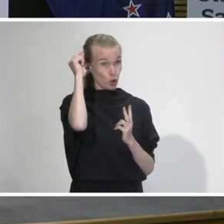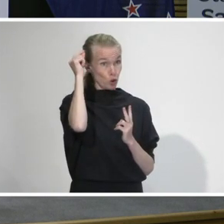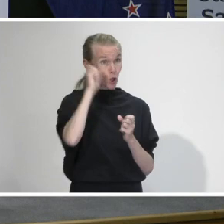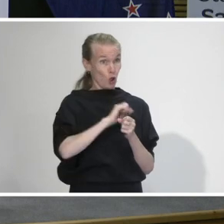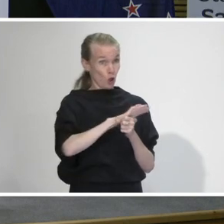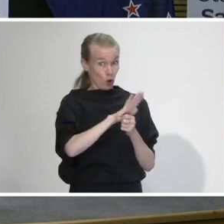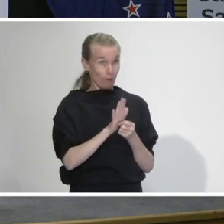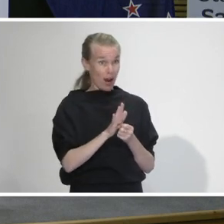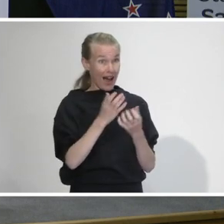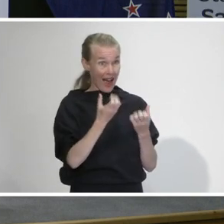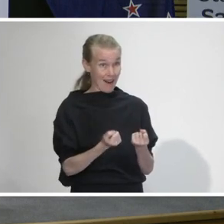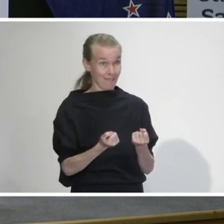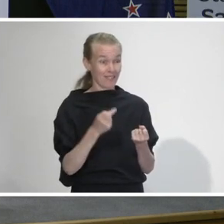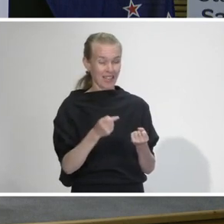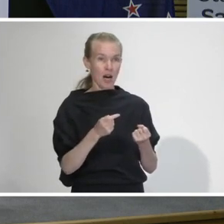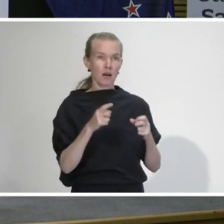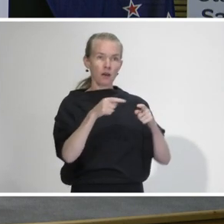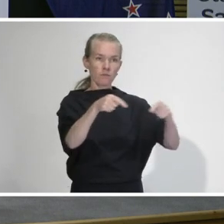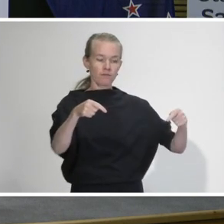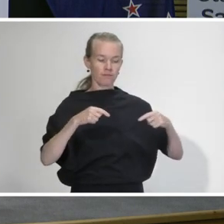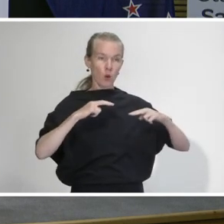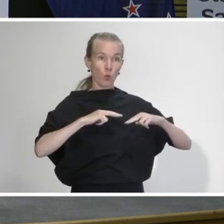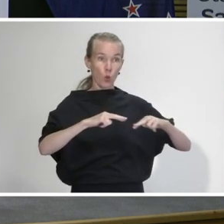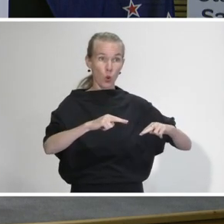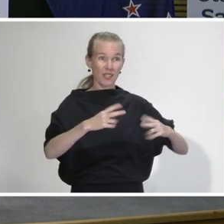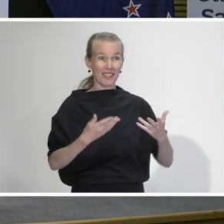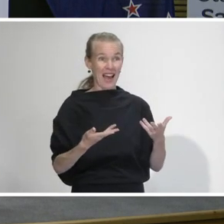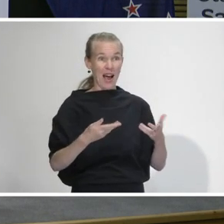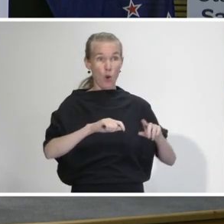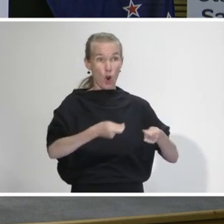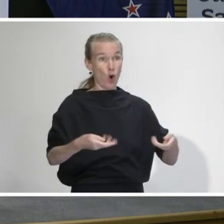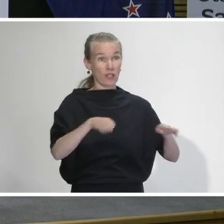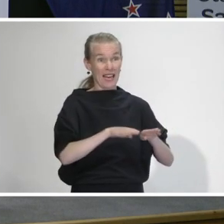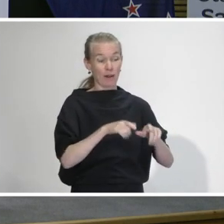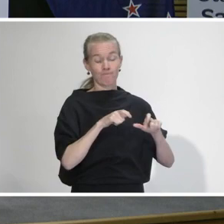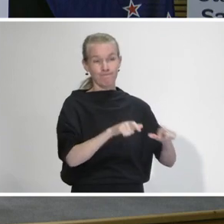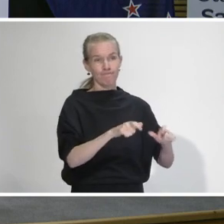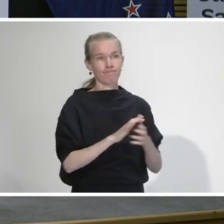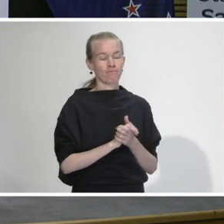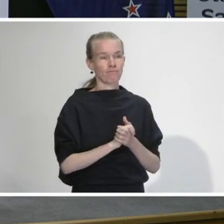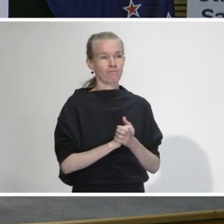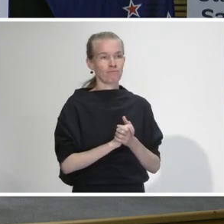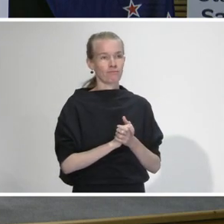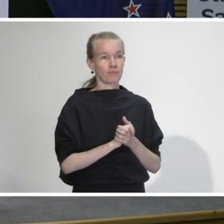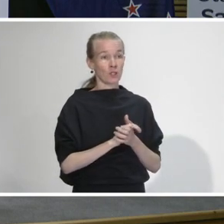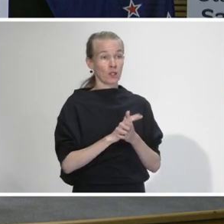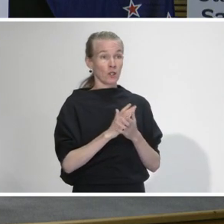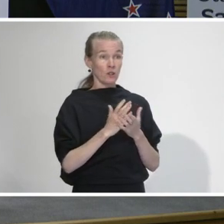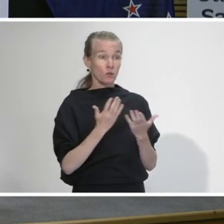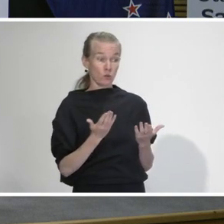locked down, and the medical officer of health will make a decision about who needs testing. In that sort of setting, we